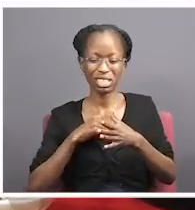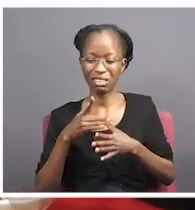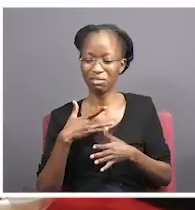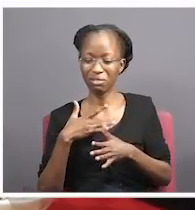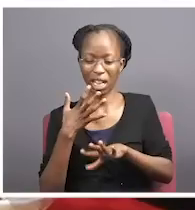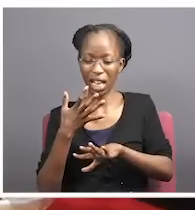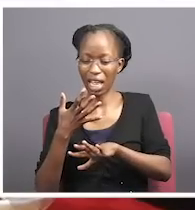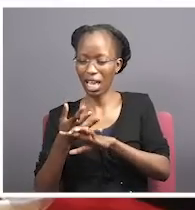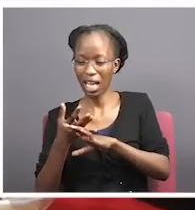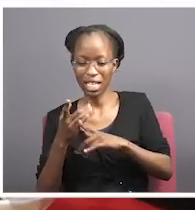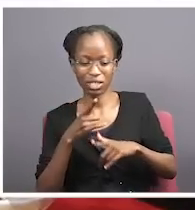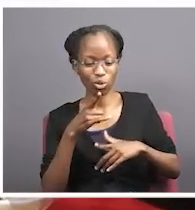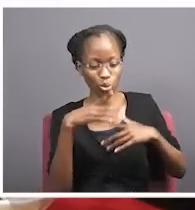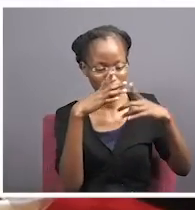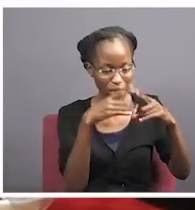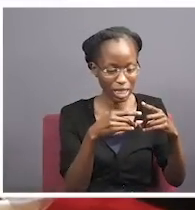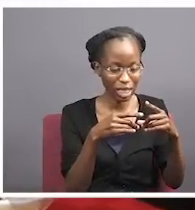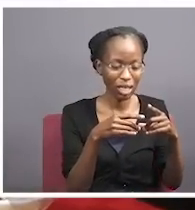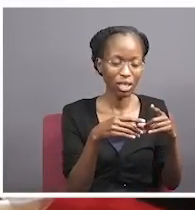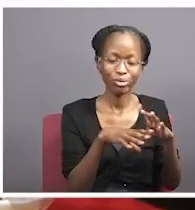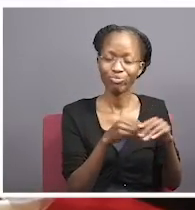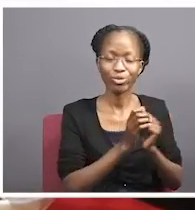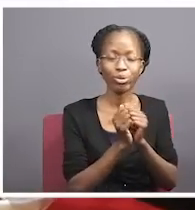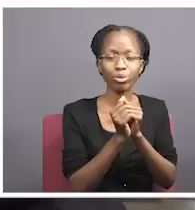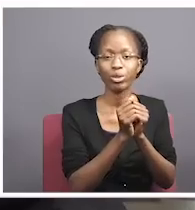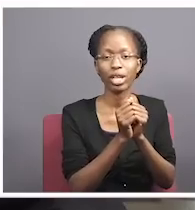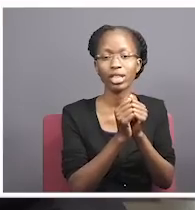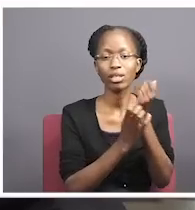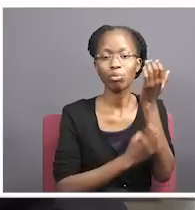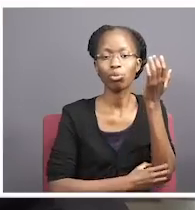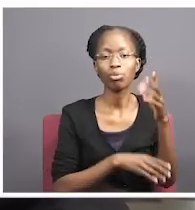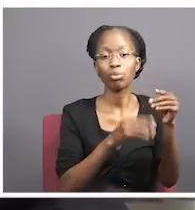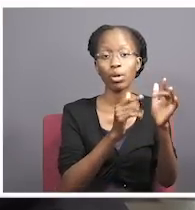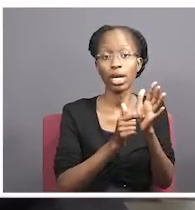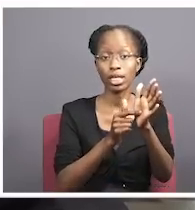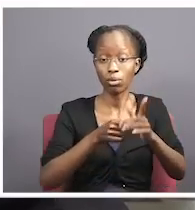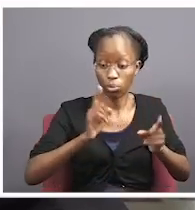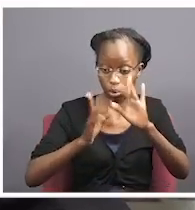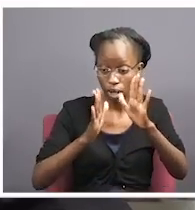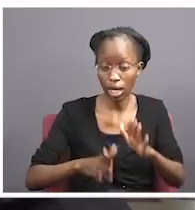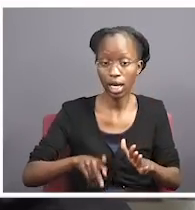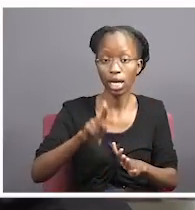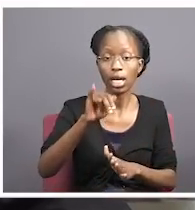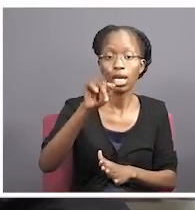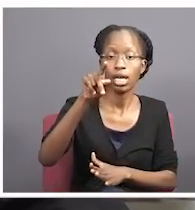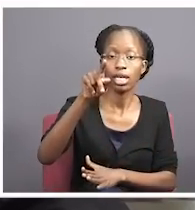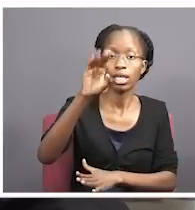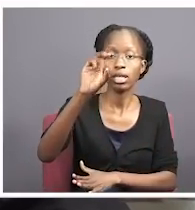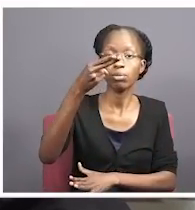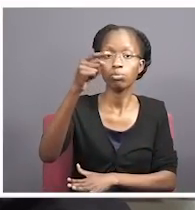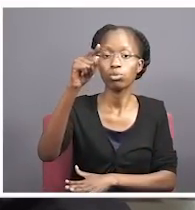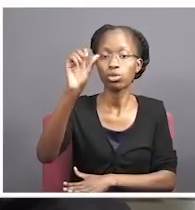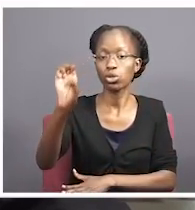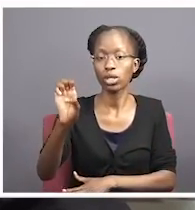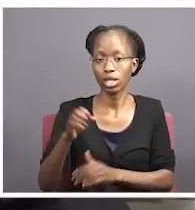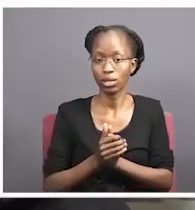difficult. So we settle for less. You know, for Kipchoge, yes. who's run 20